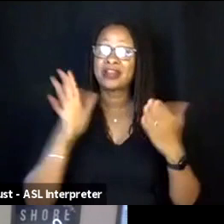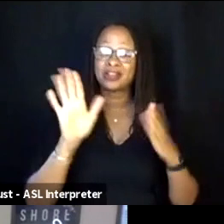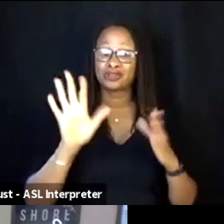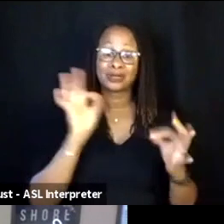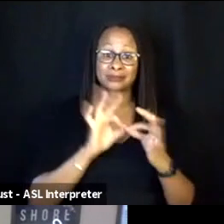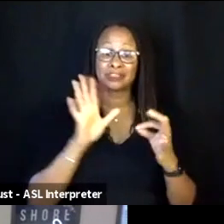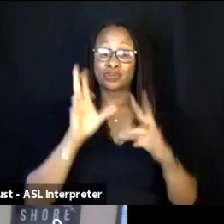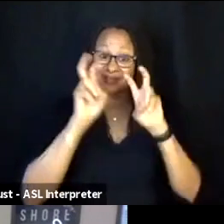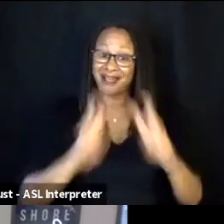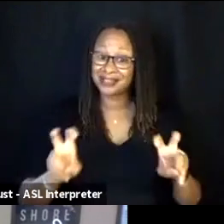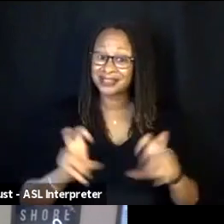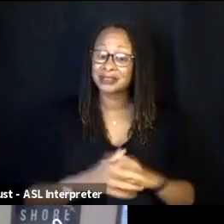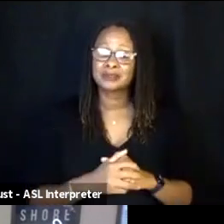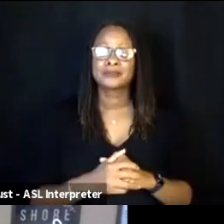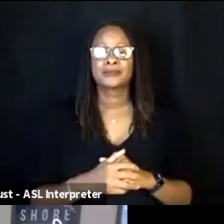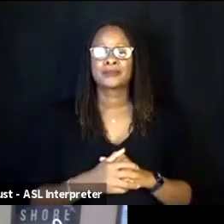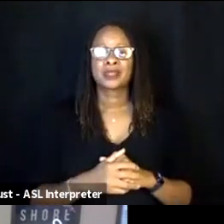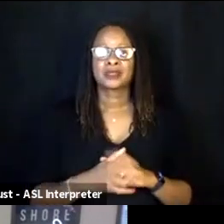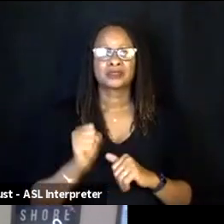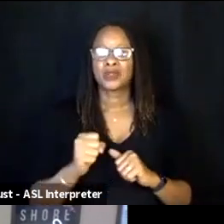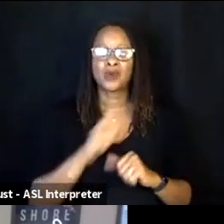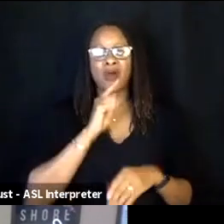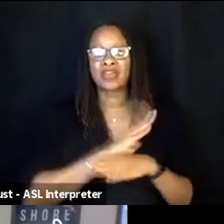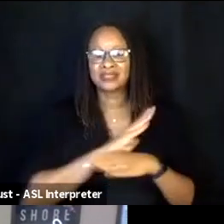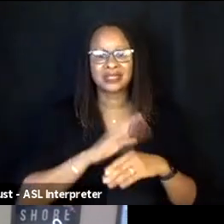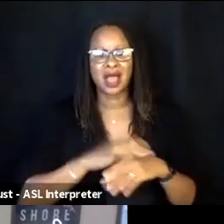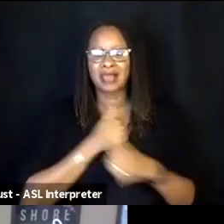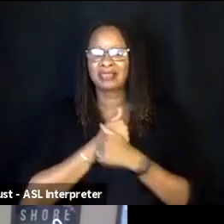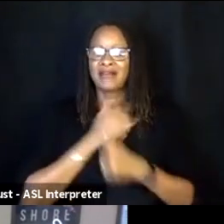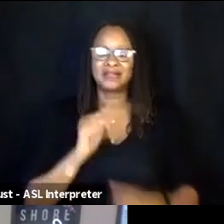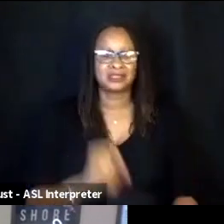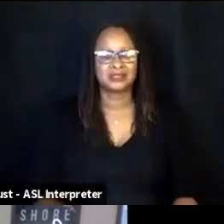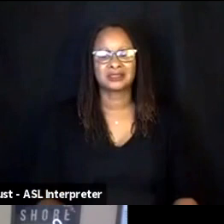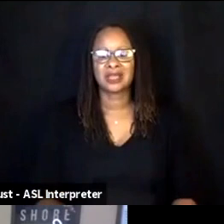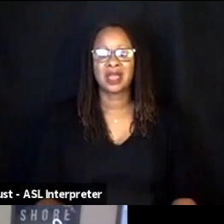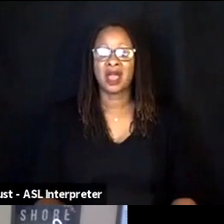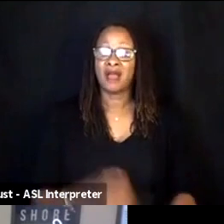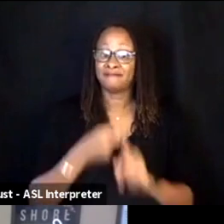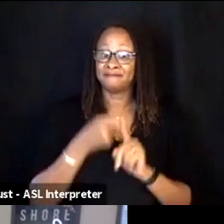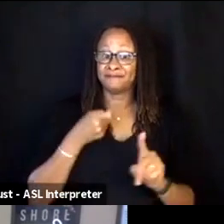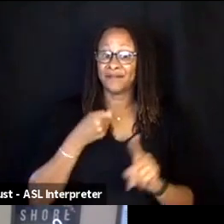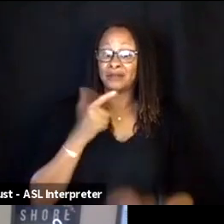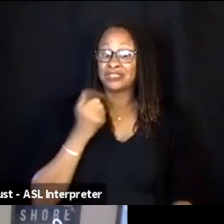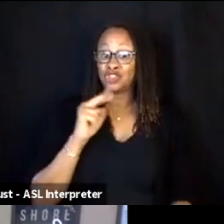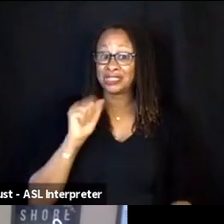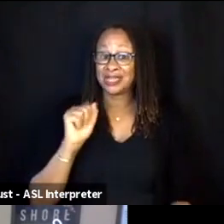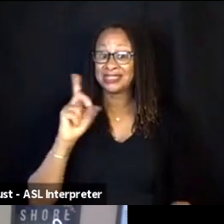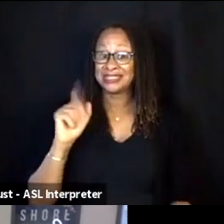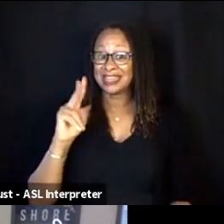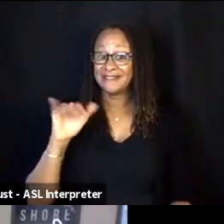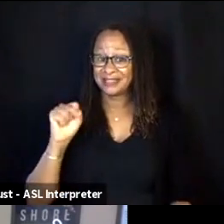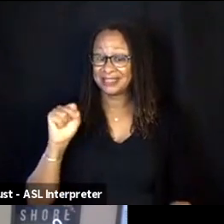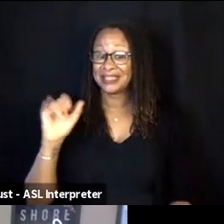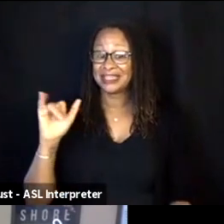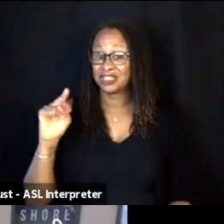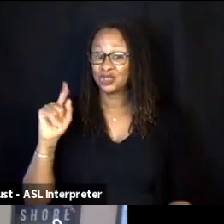your analysis, just so authentic. I love this. On behalf of the Geena Davis Institute for Gender and Media